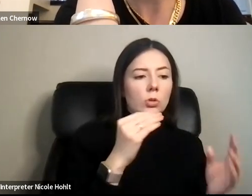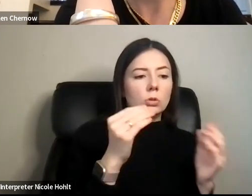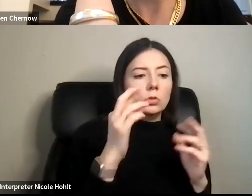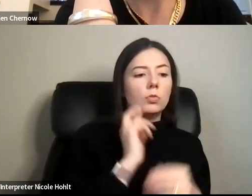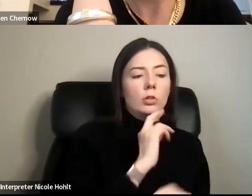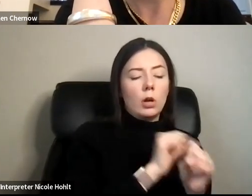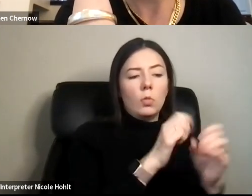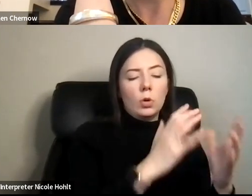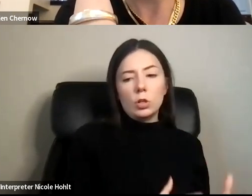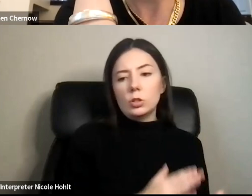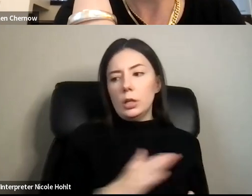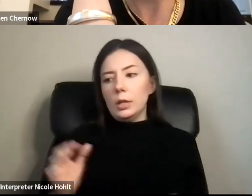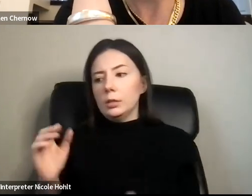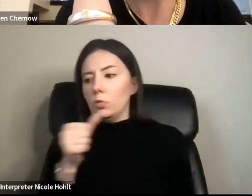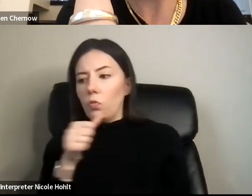other aspects of that?